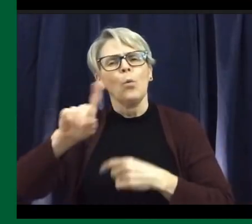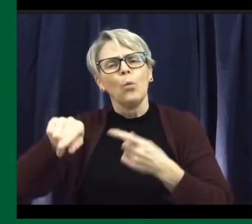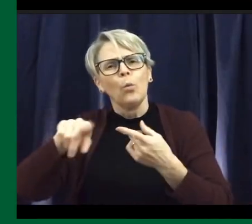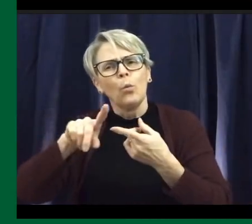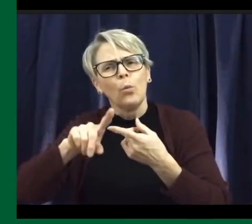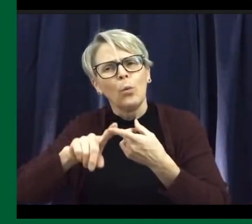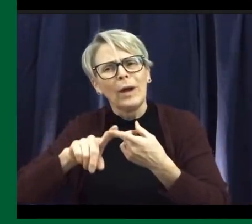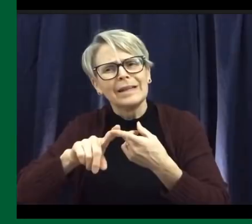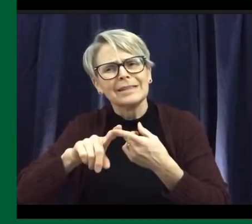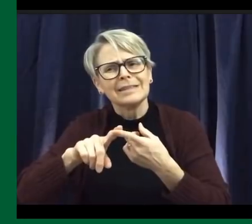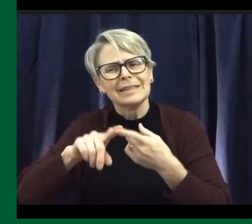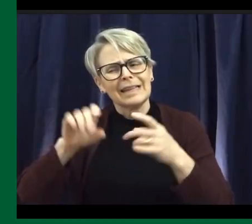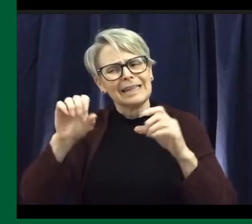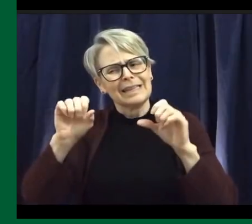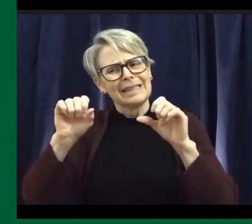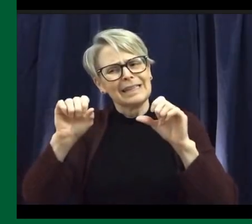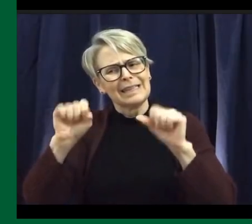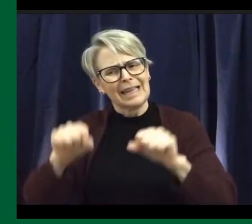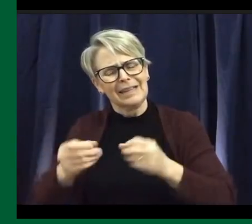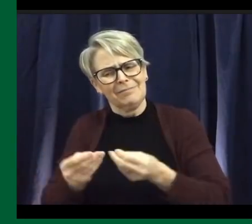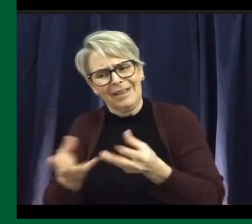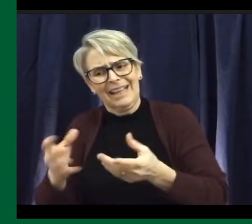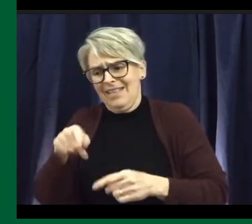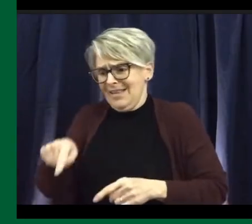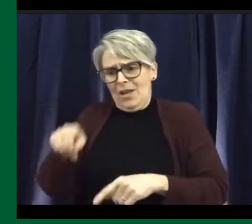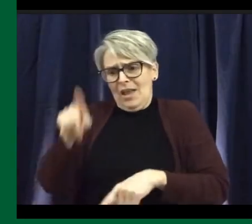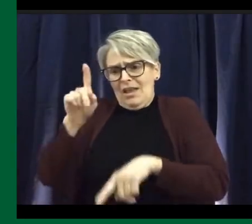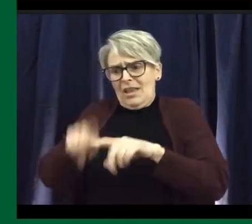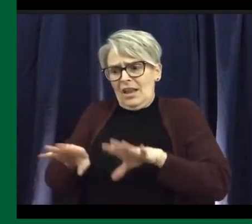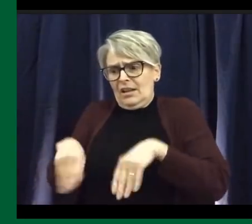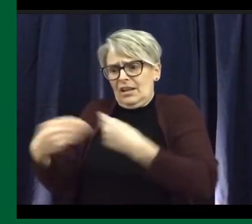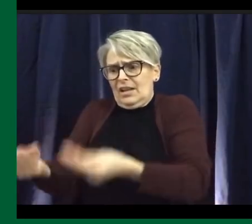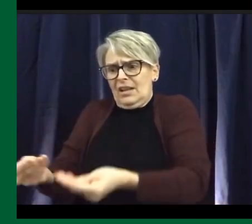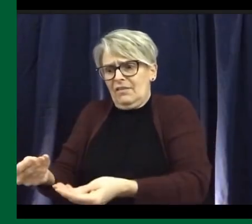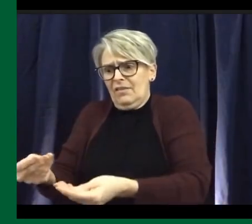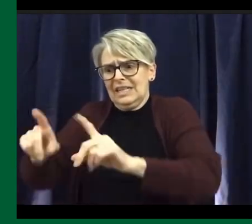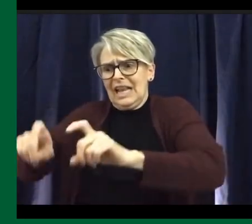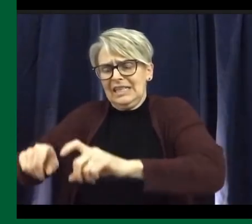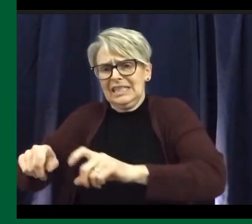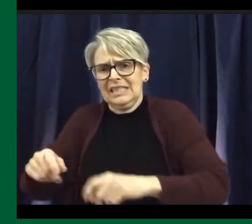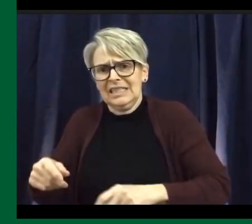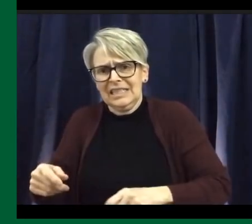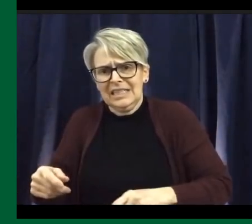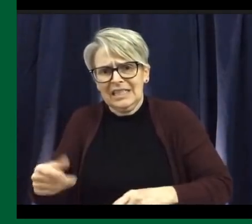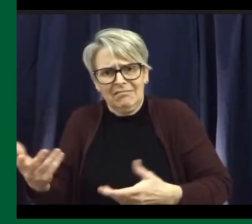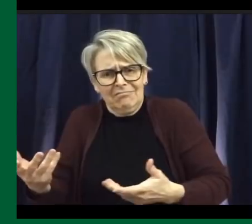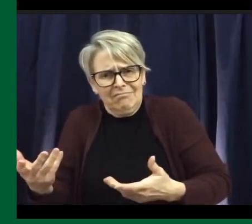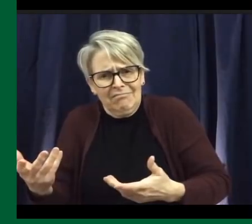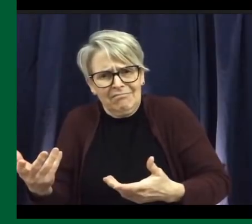can't administer it themselves? So as I said, we're working,